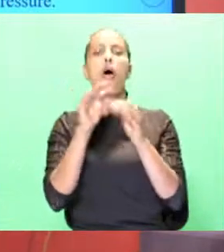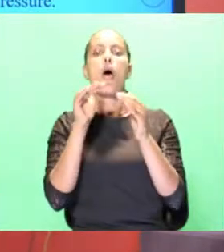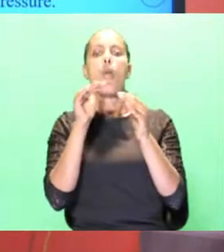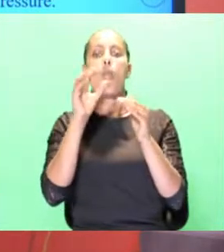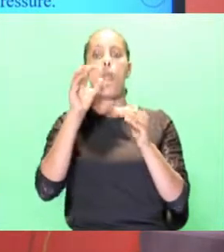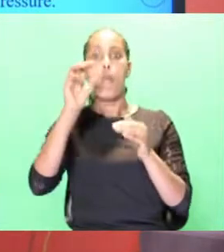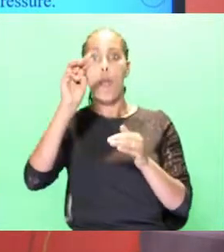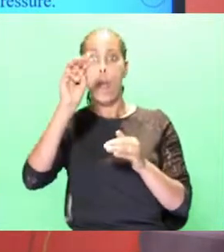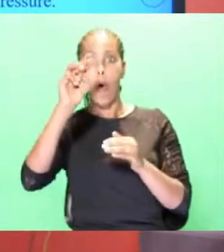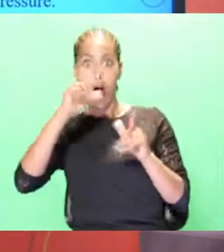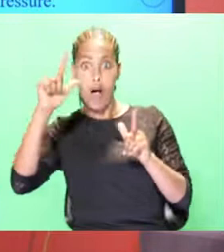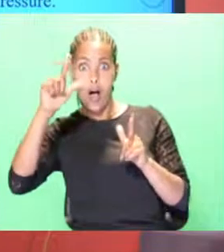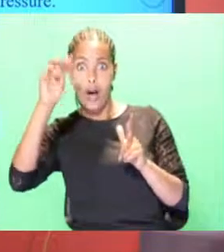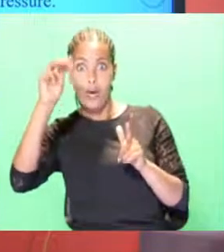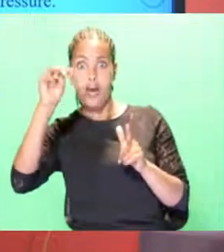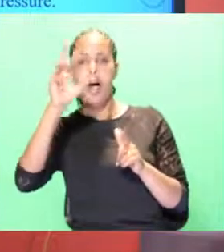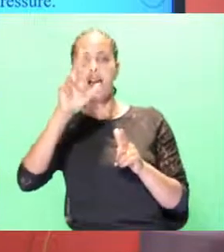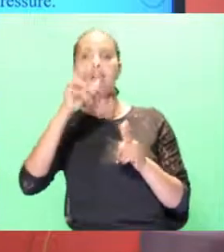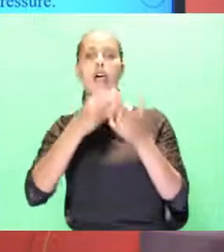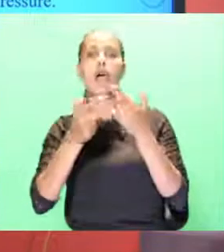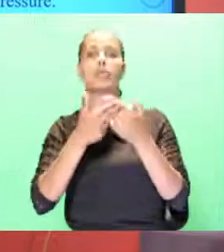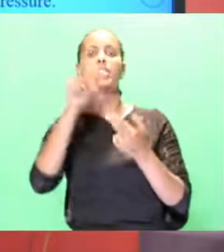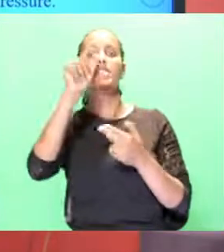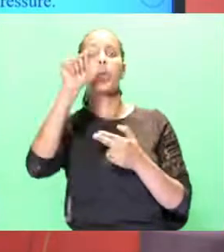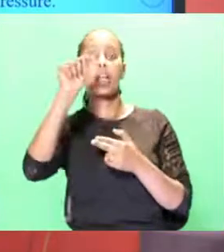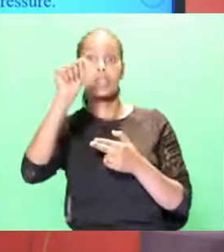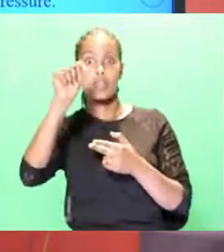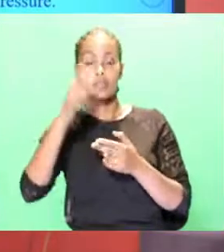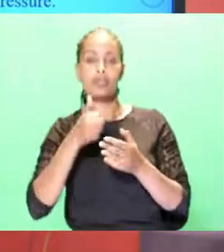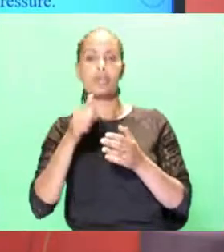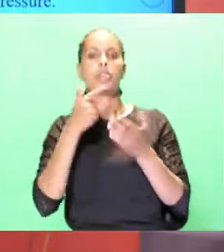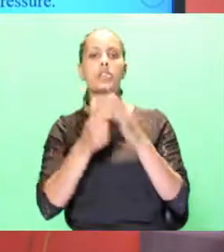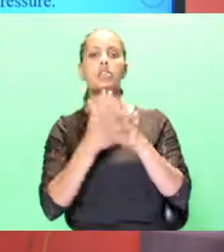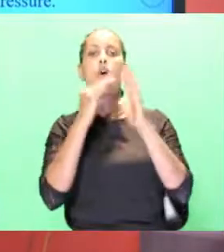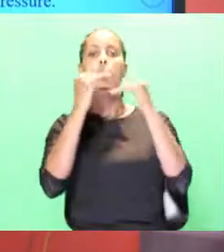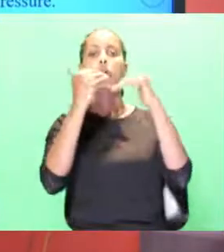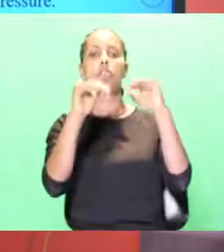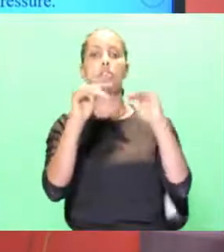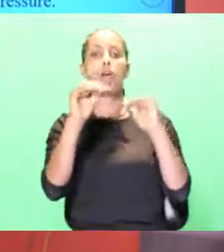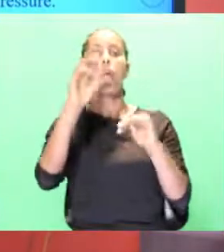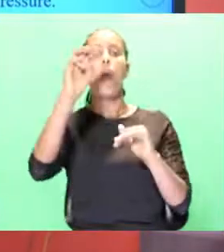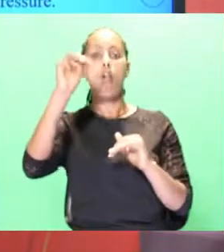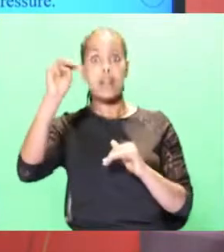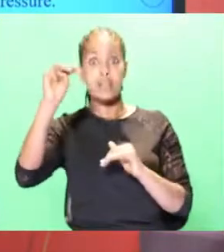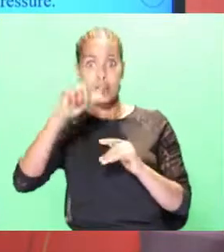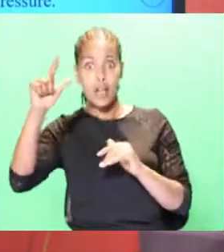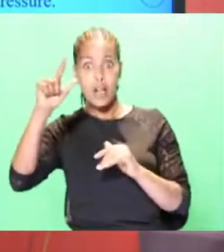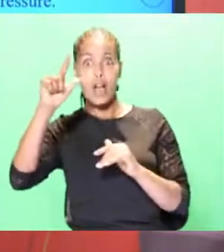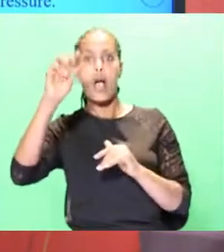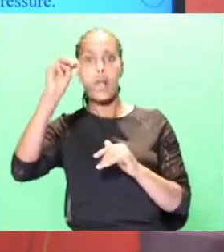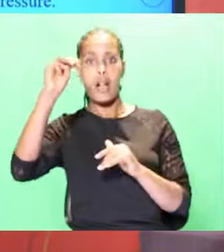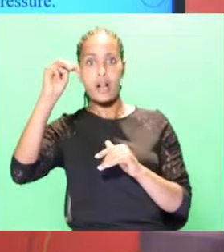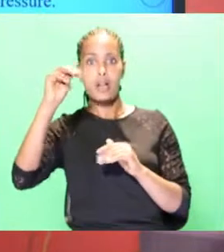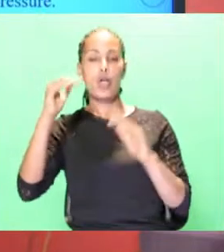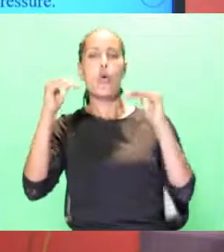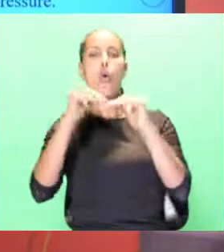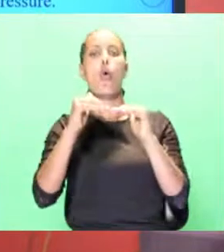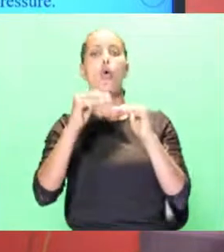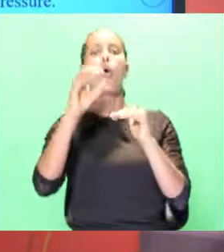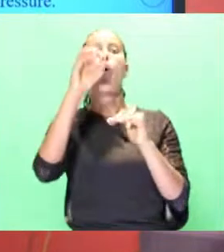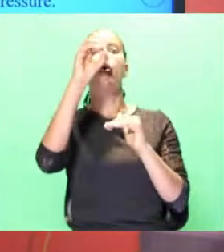molarity times R times temperature. From this concentration or molarity, capital M